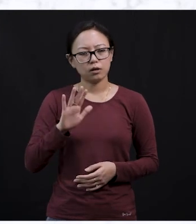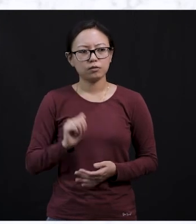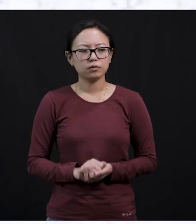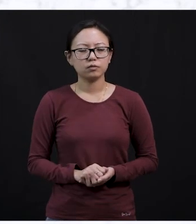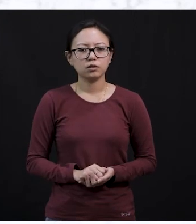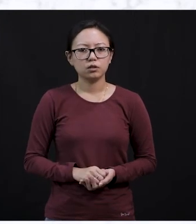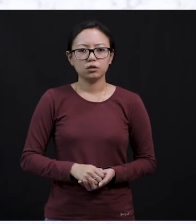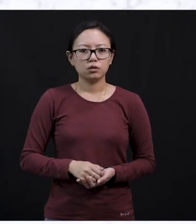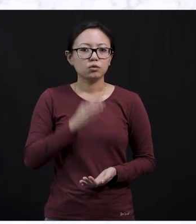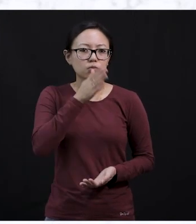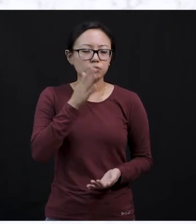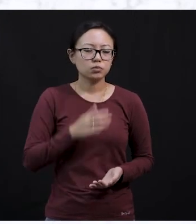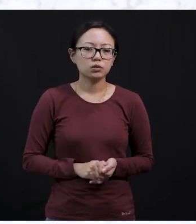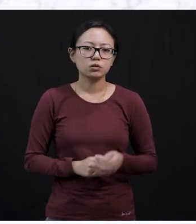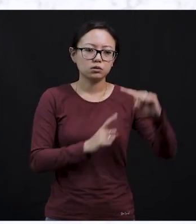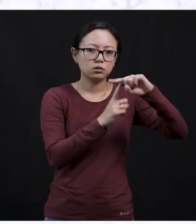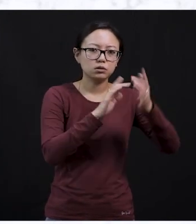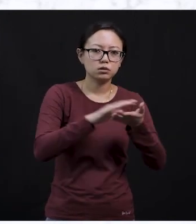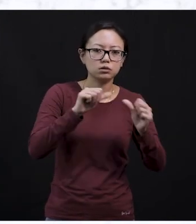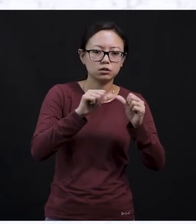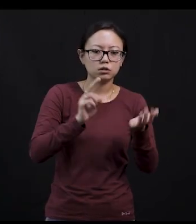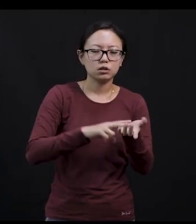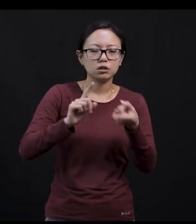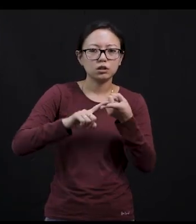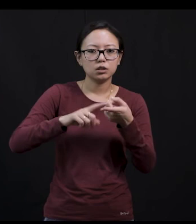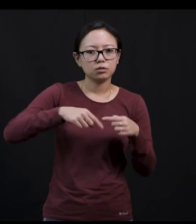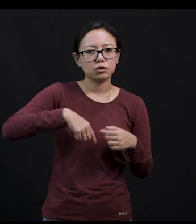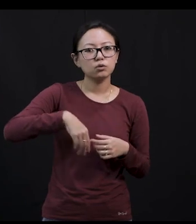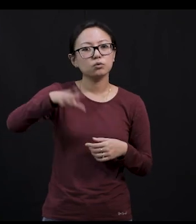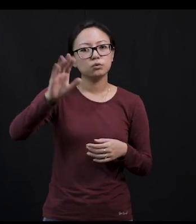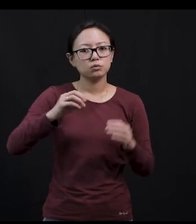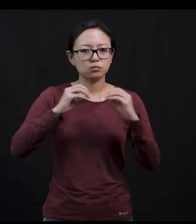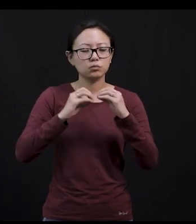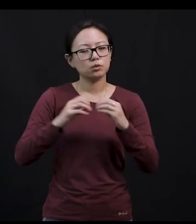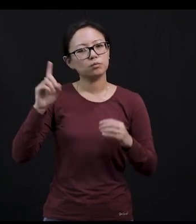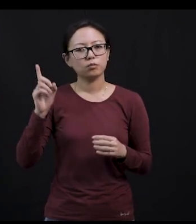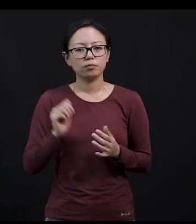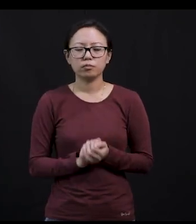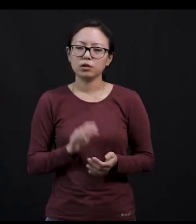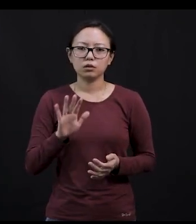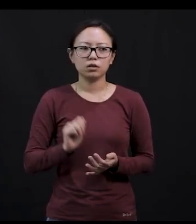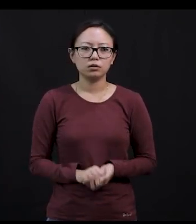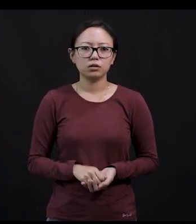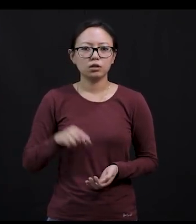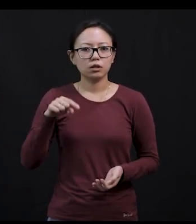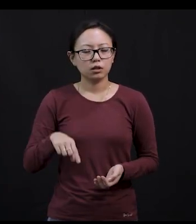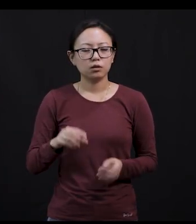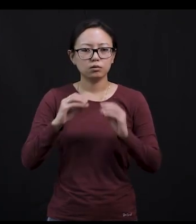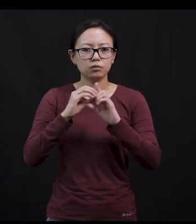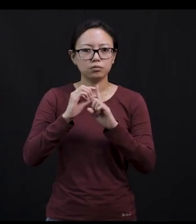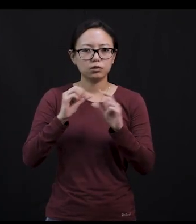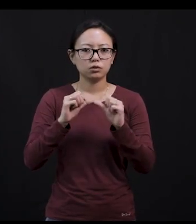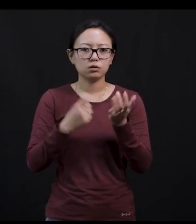and Mumbai that the Britishers had introduced. So this comes with this, we come to the end of part